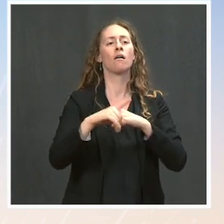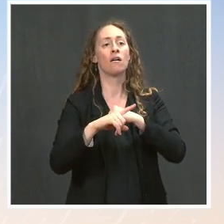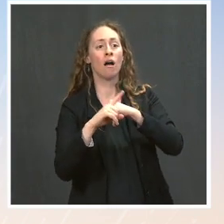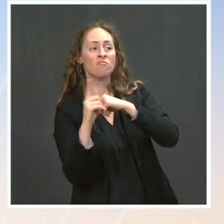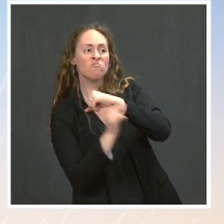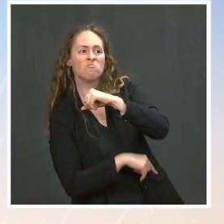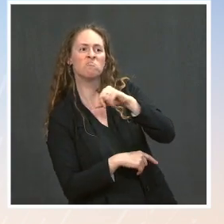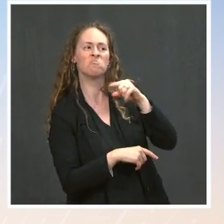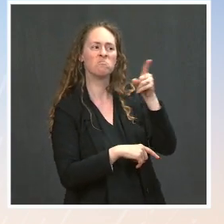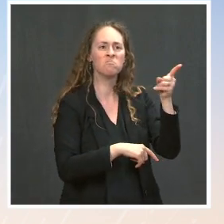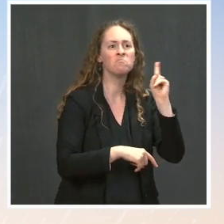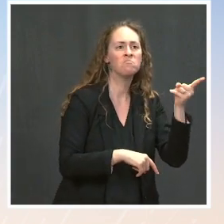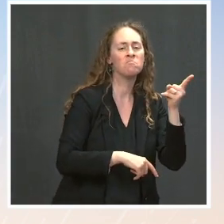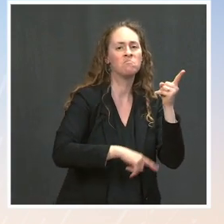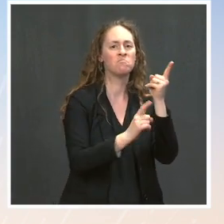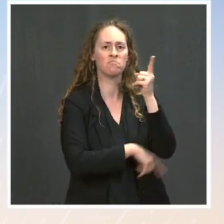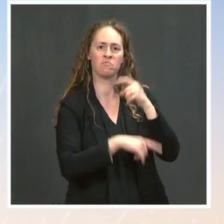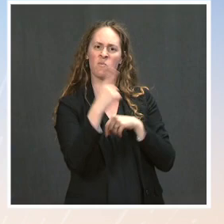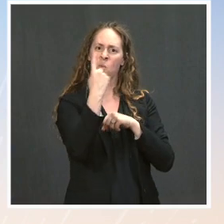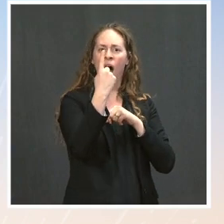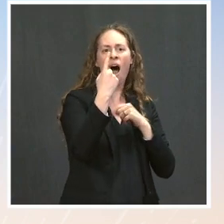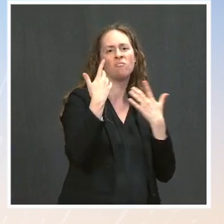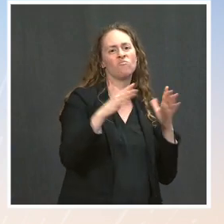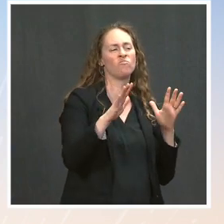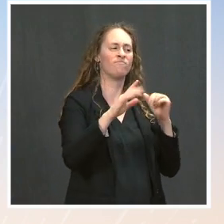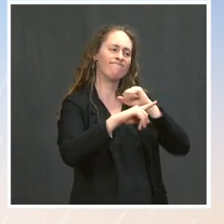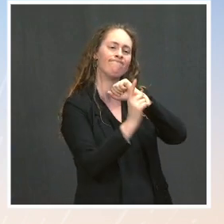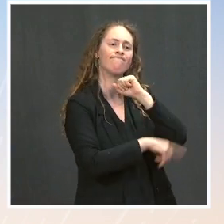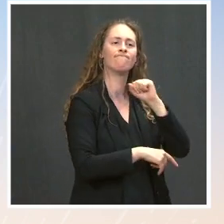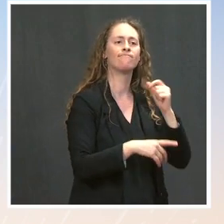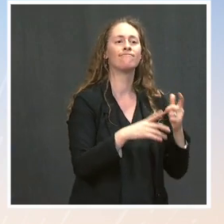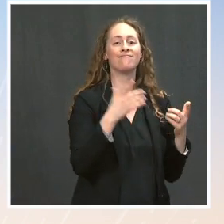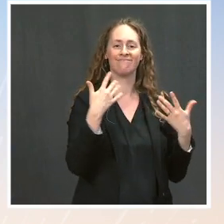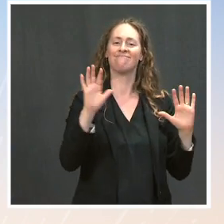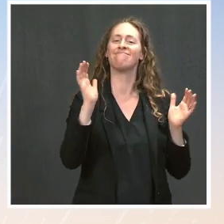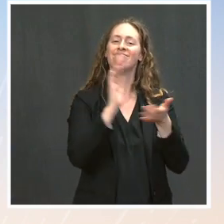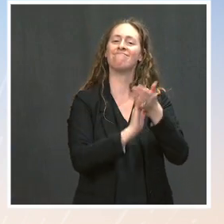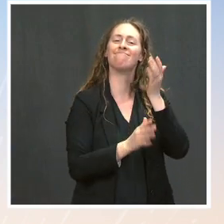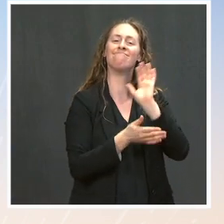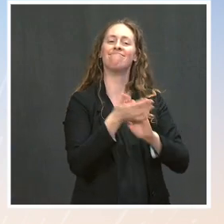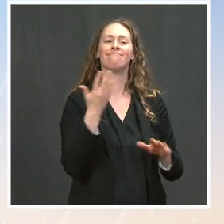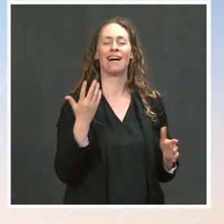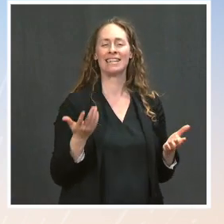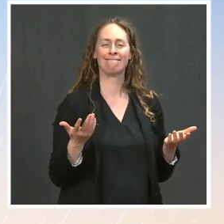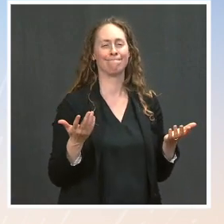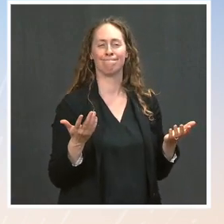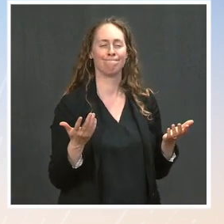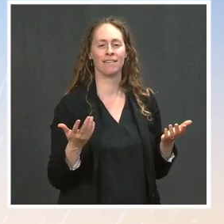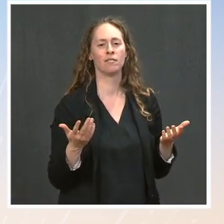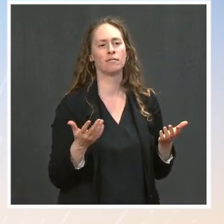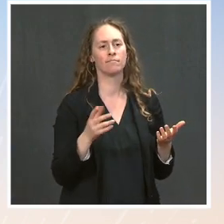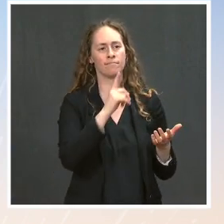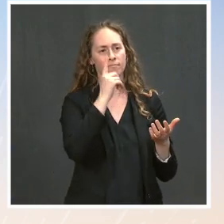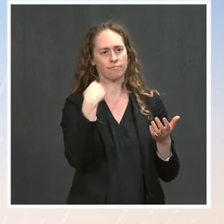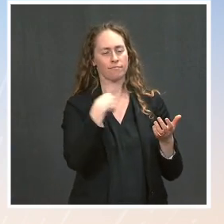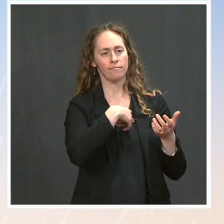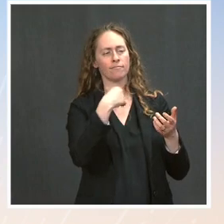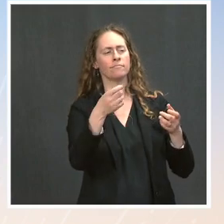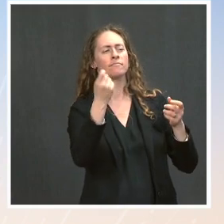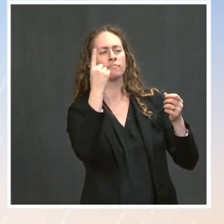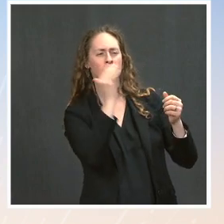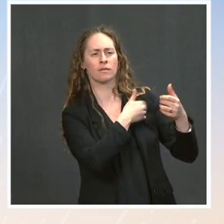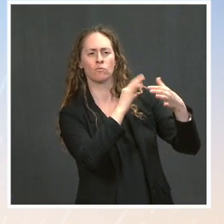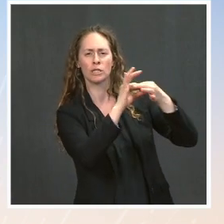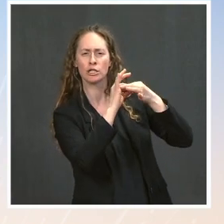as a solo incident that we're evaluating the success of, as much as it is part of moving and changing the relationship. Did you see